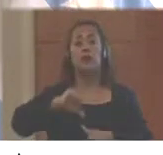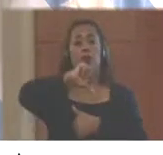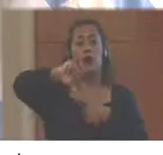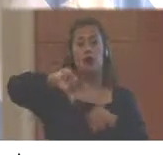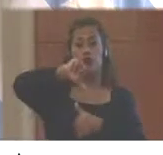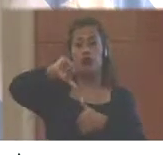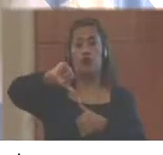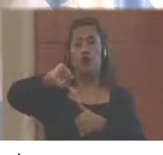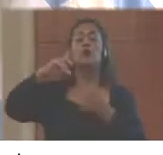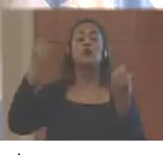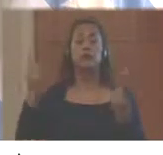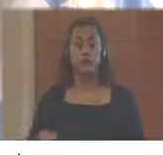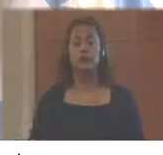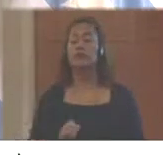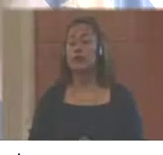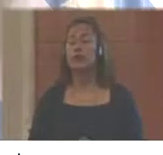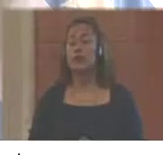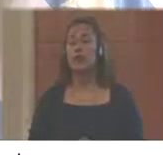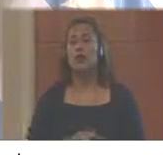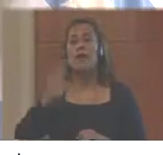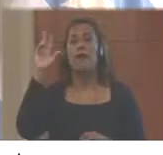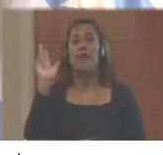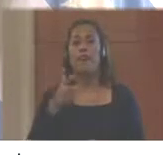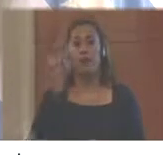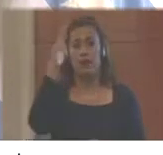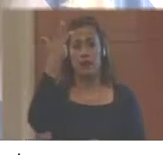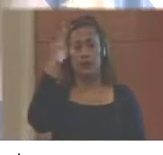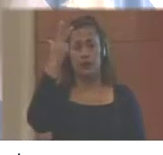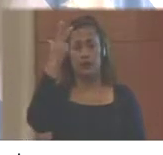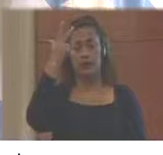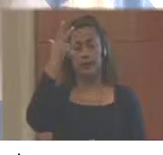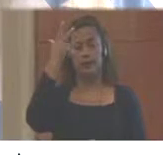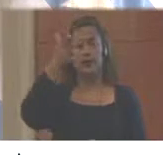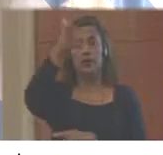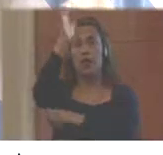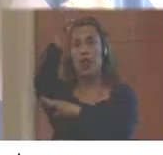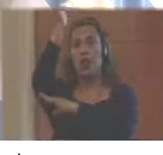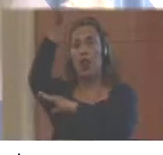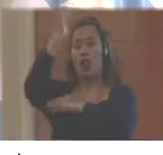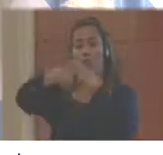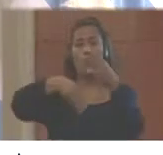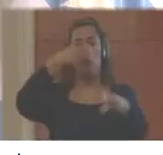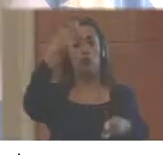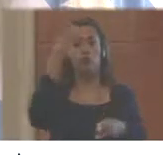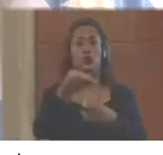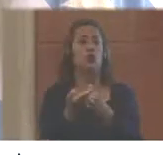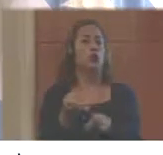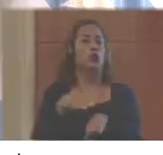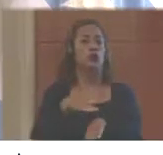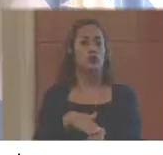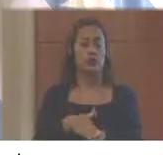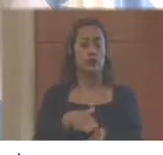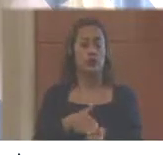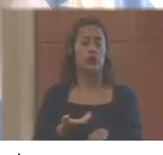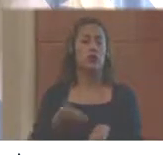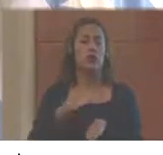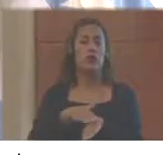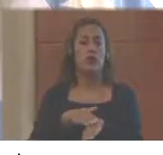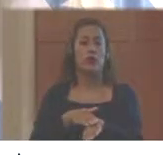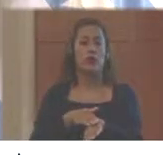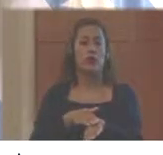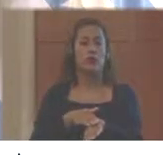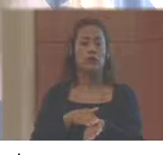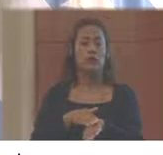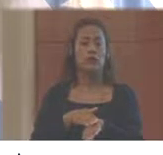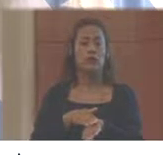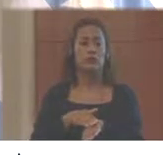DRR. Jamaica places high priority on DRR efforts in the national, regional, and